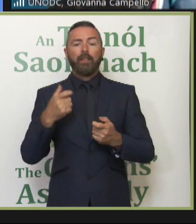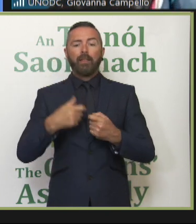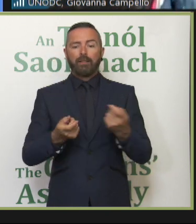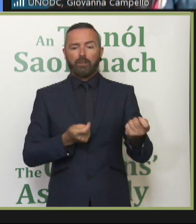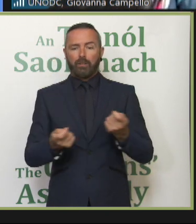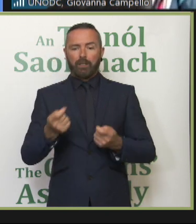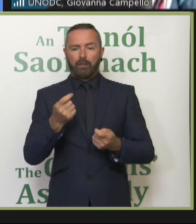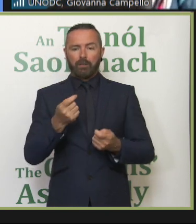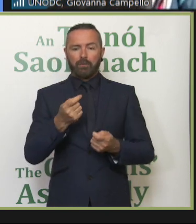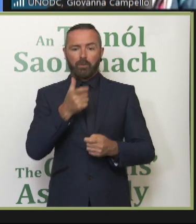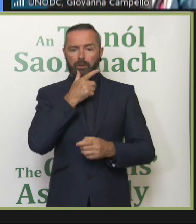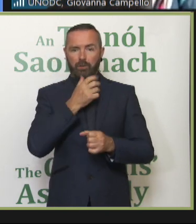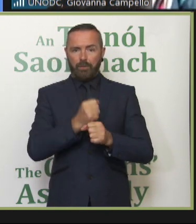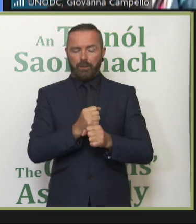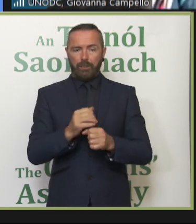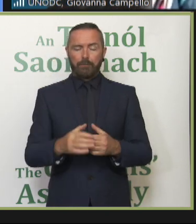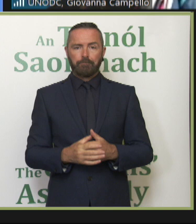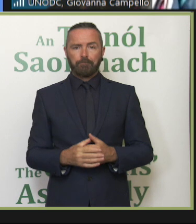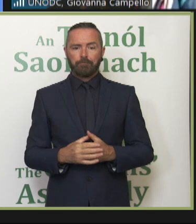did, and